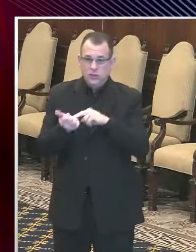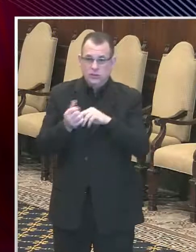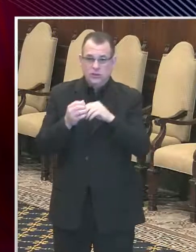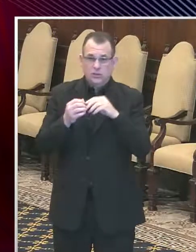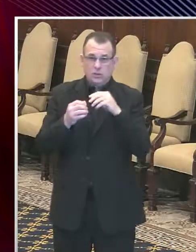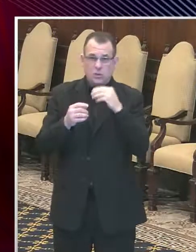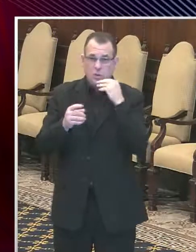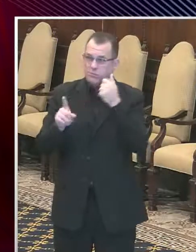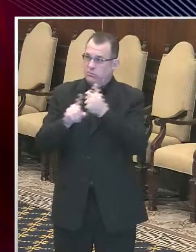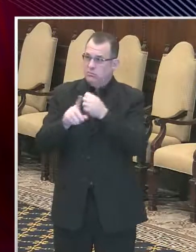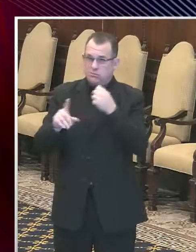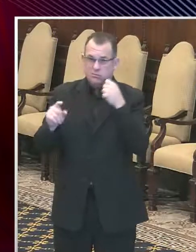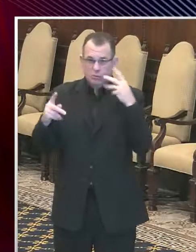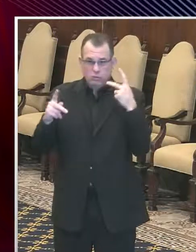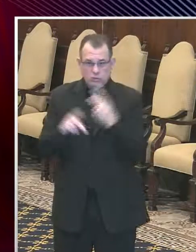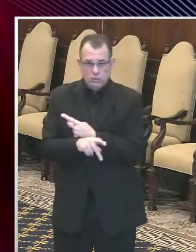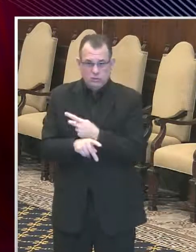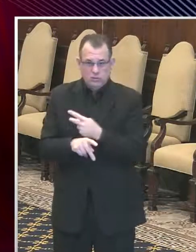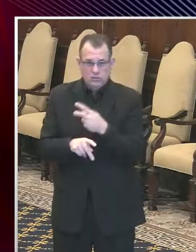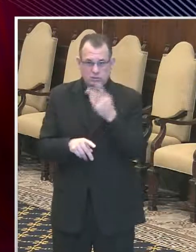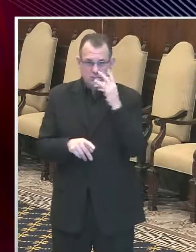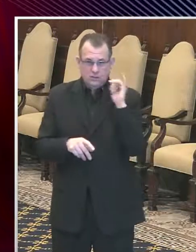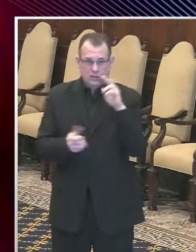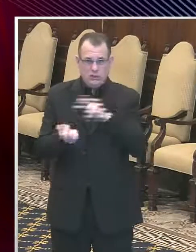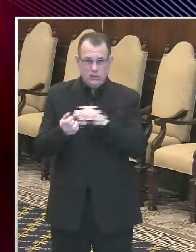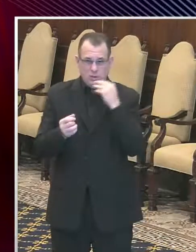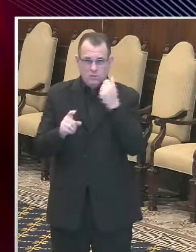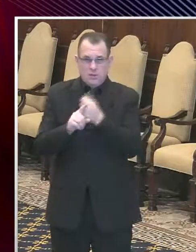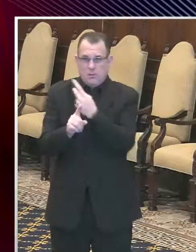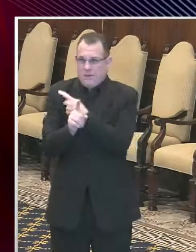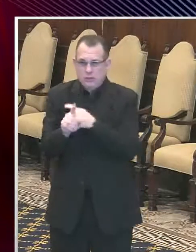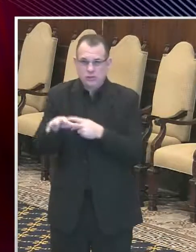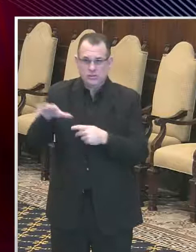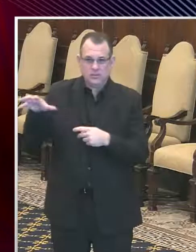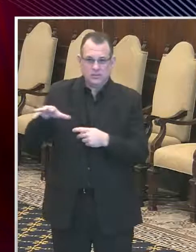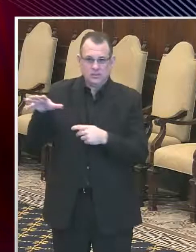It almost seems as if nursing home patients are sitting